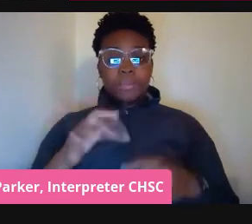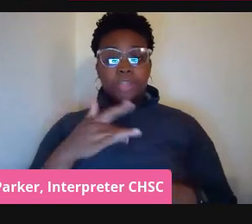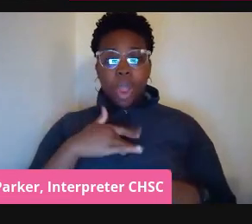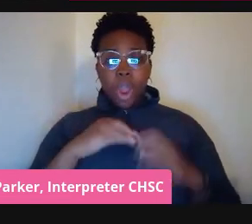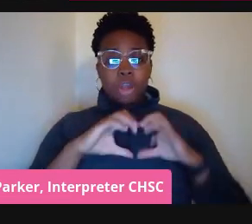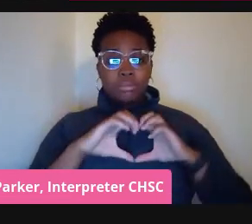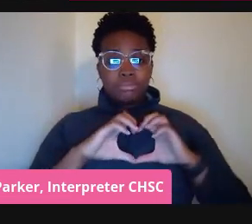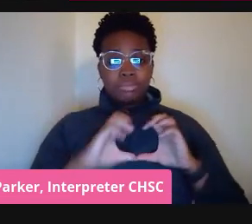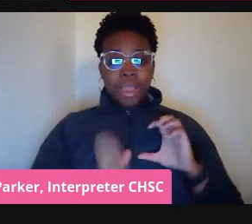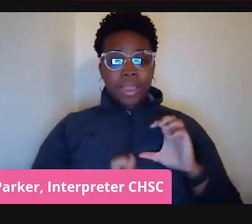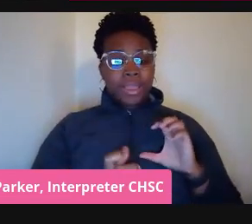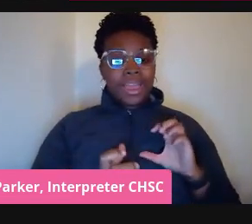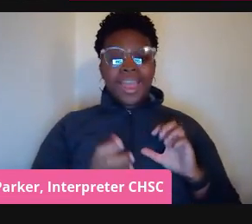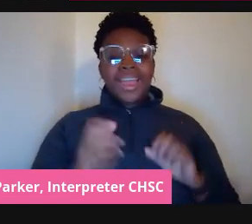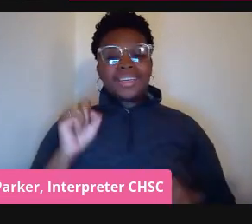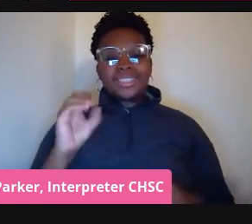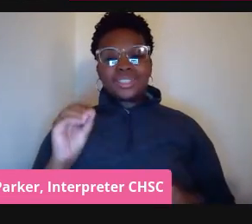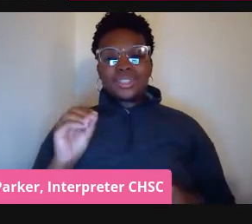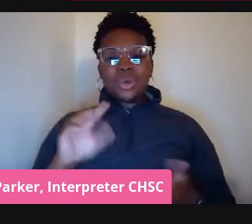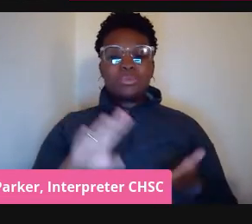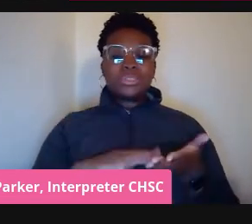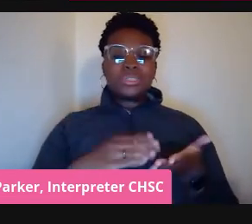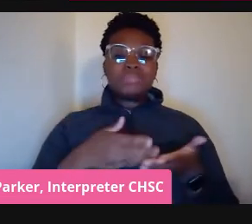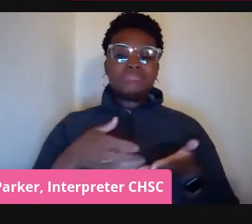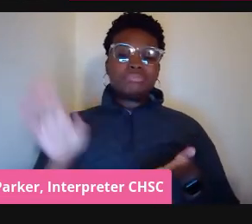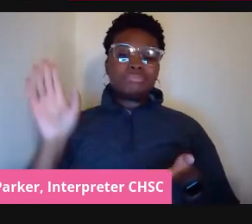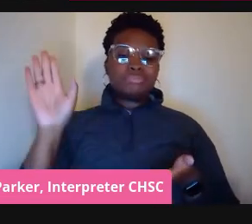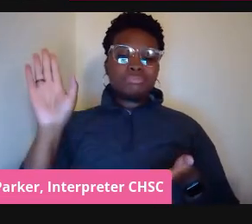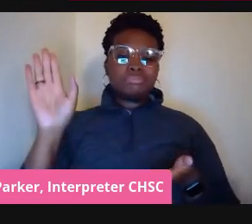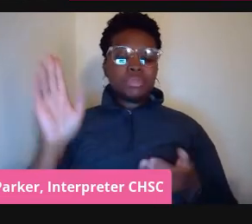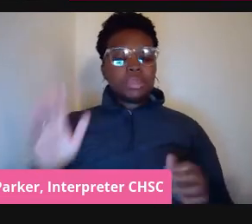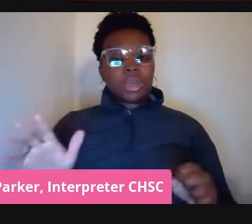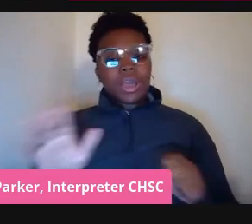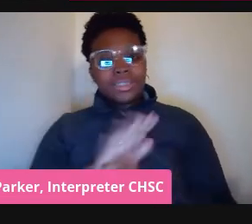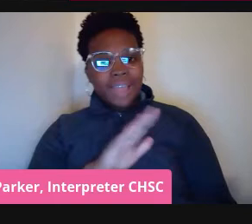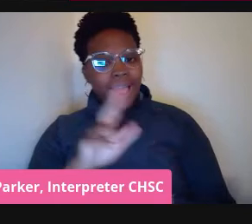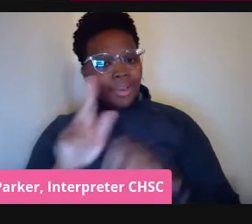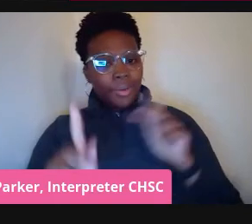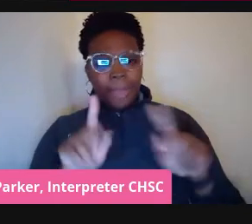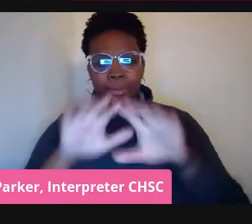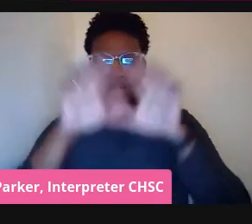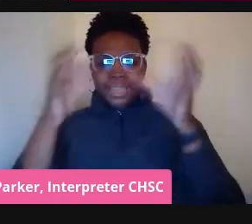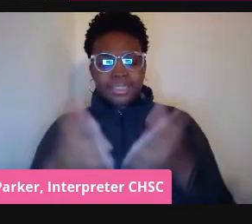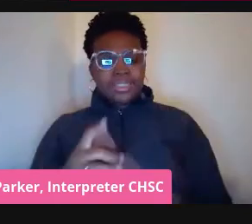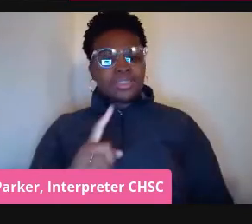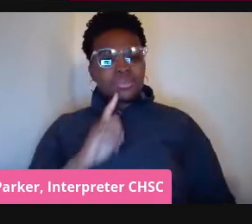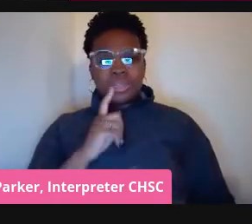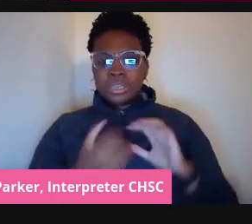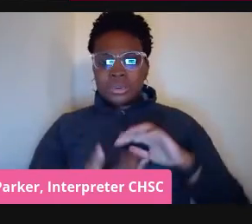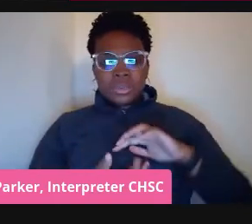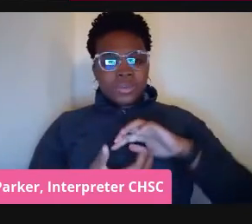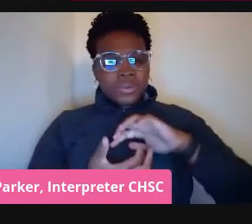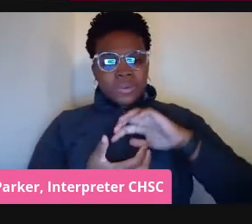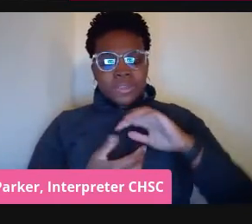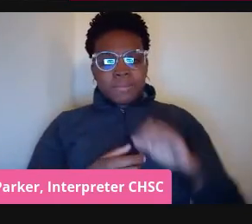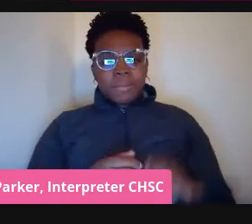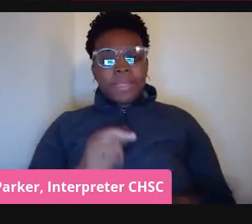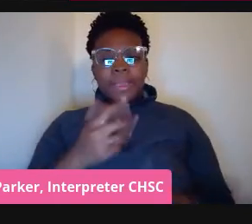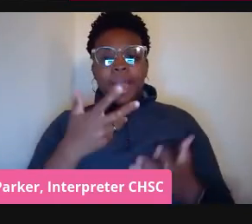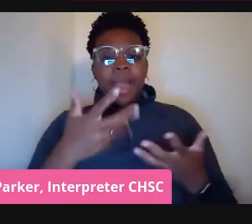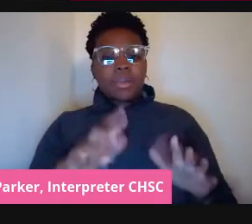so dismissive of an entire population. It's infuriating to hear that. And I don't want to lose track of